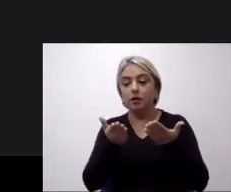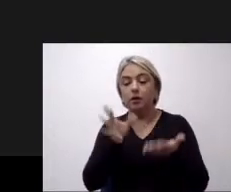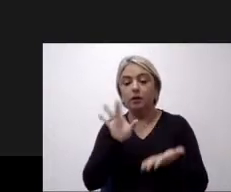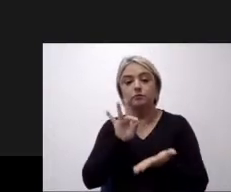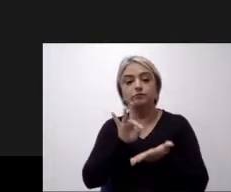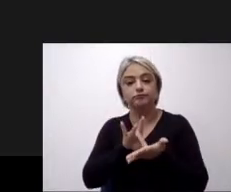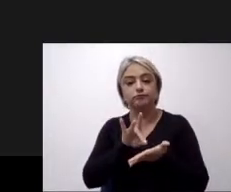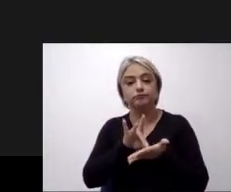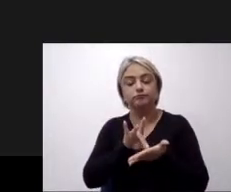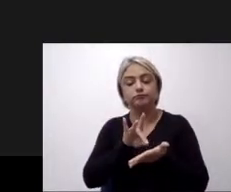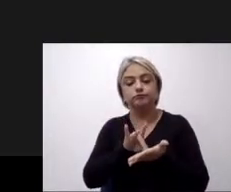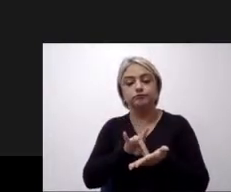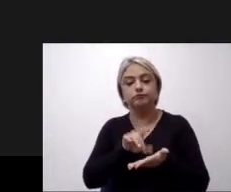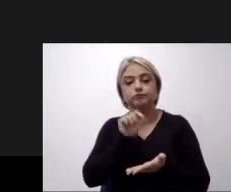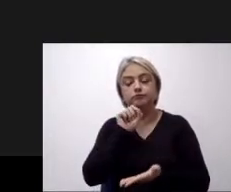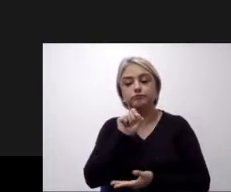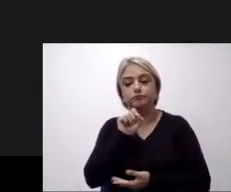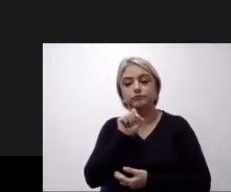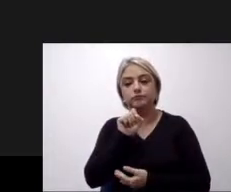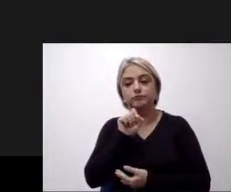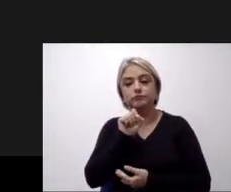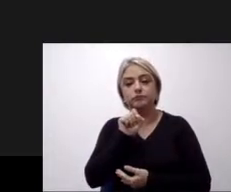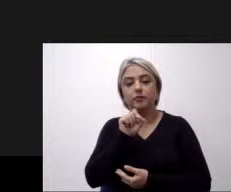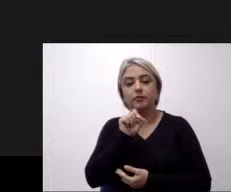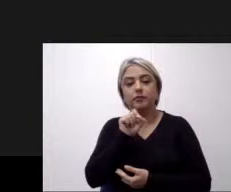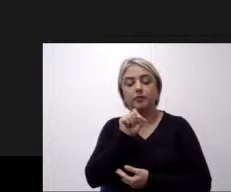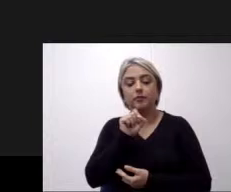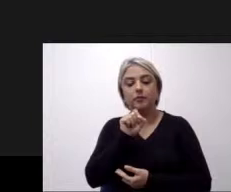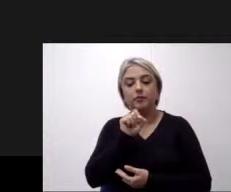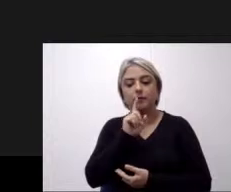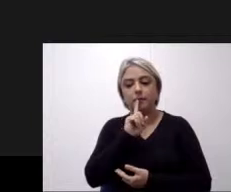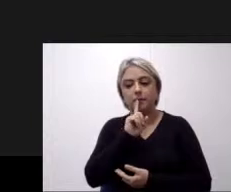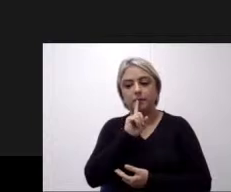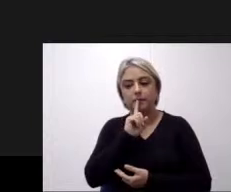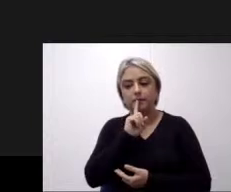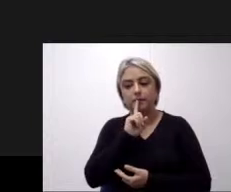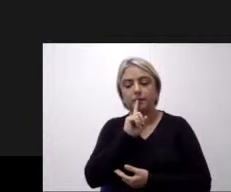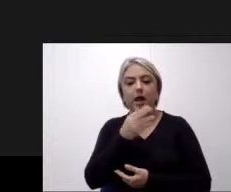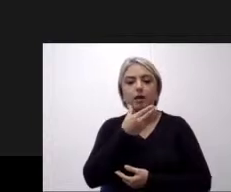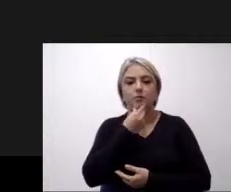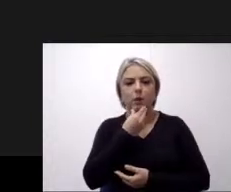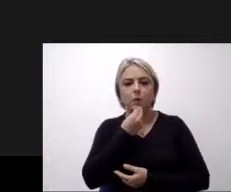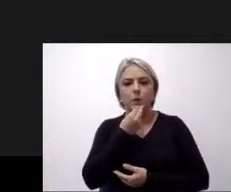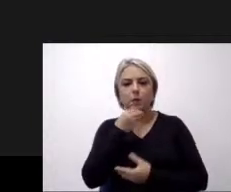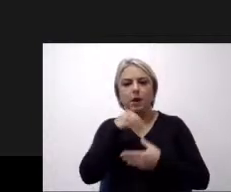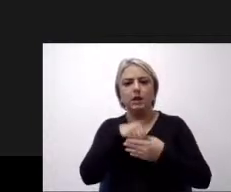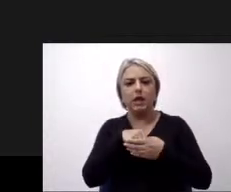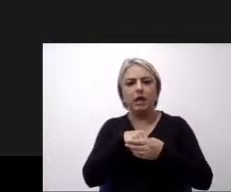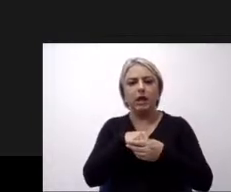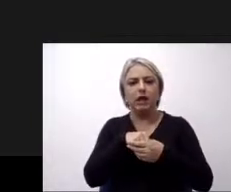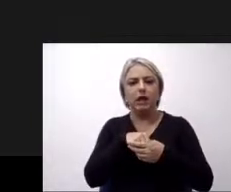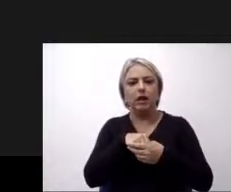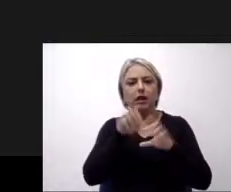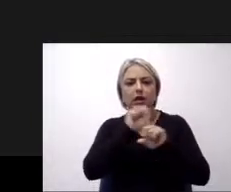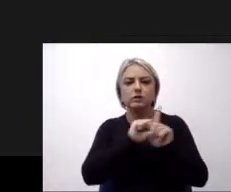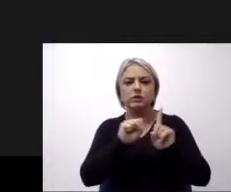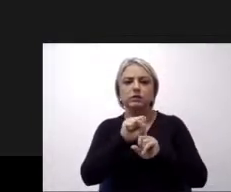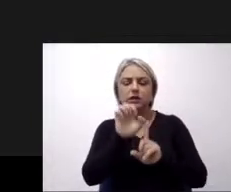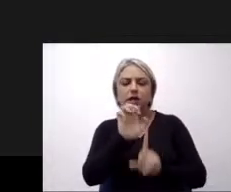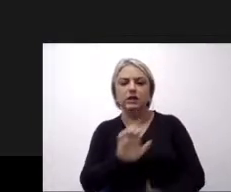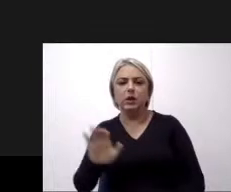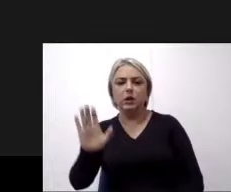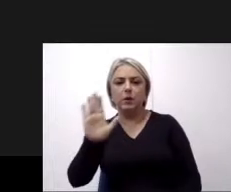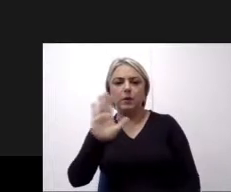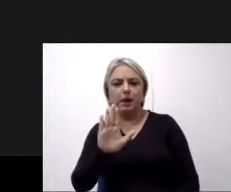that existed in the European societies. What is the so-called male breadwinner model?